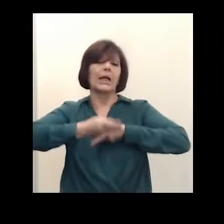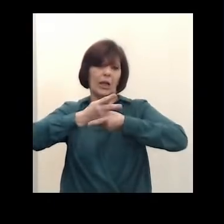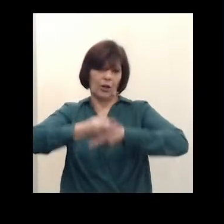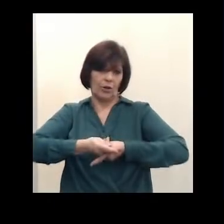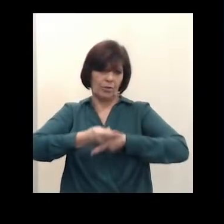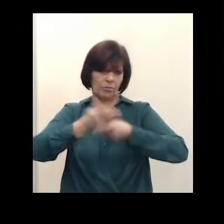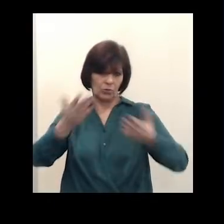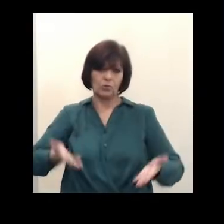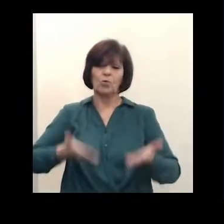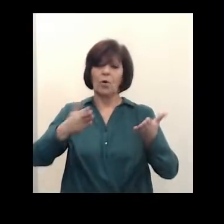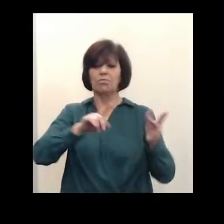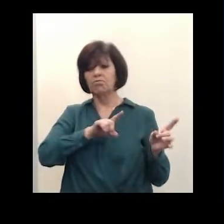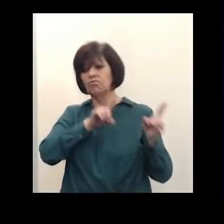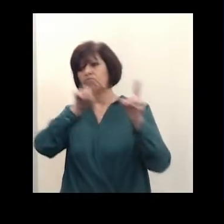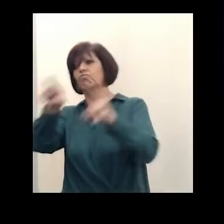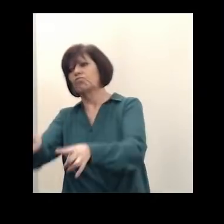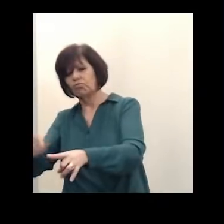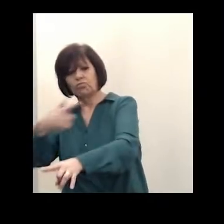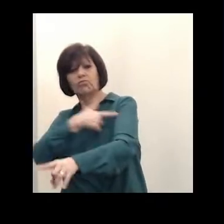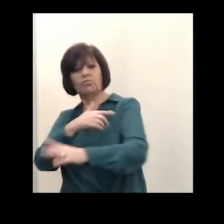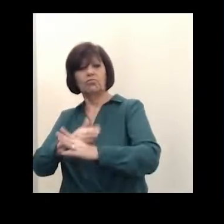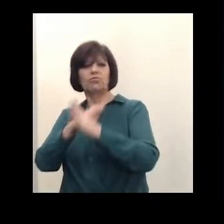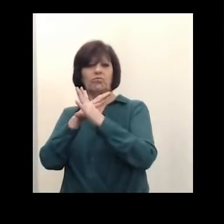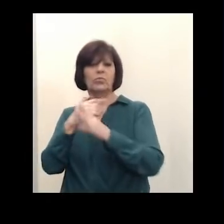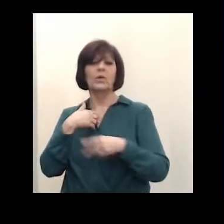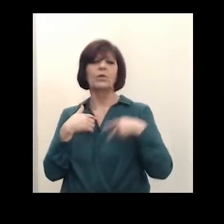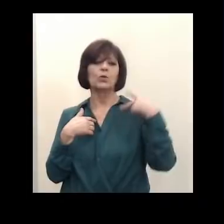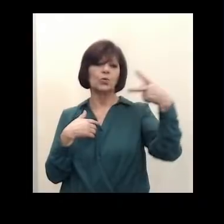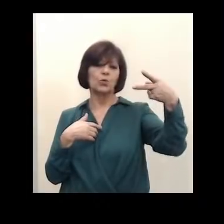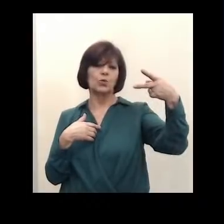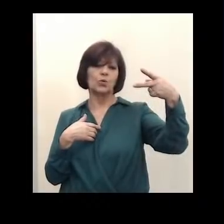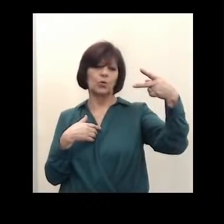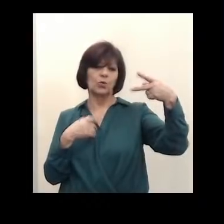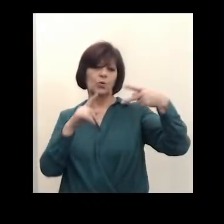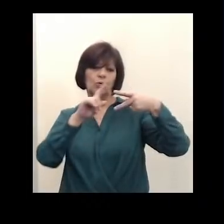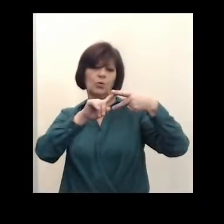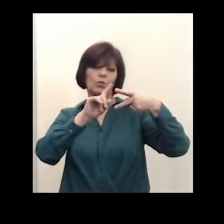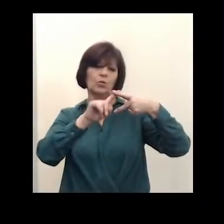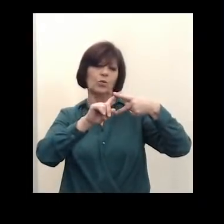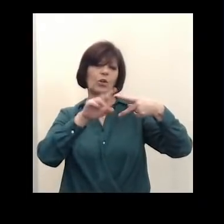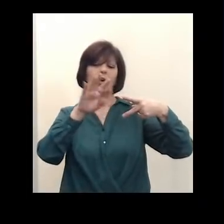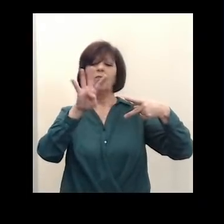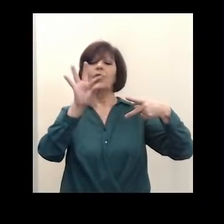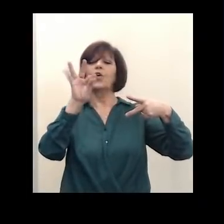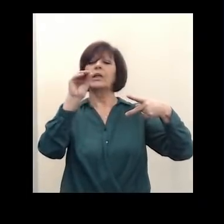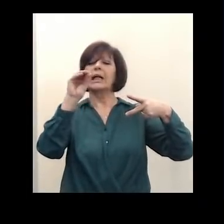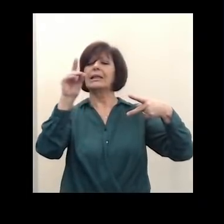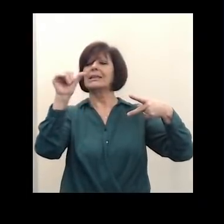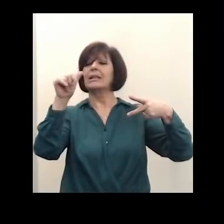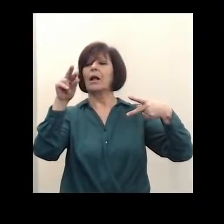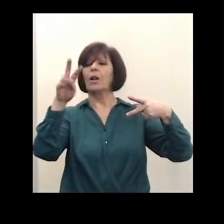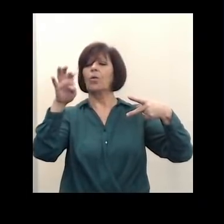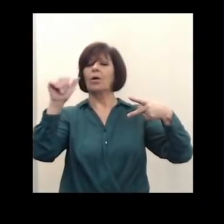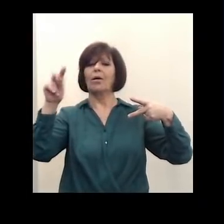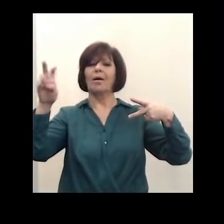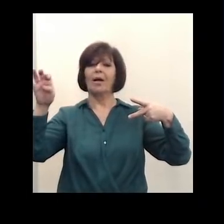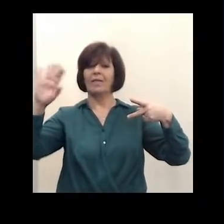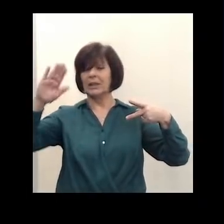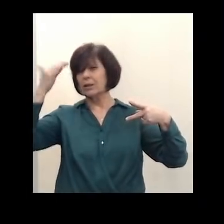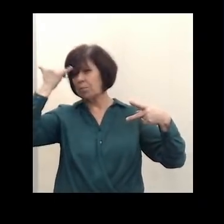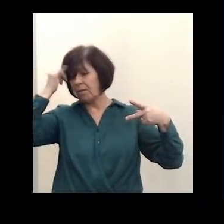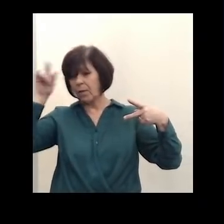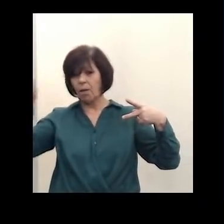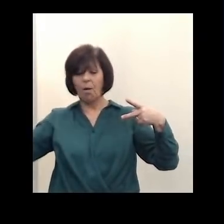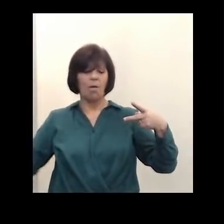mortar vaccine clinics. We have 2 locations, first at their 490 Delaware Avenue site in the city of Buffalo, and